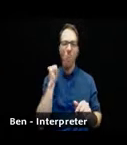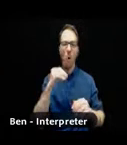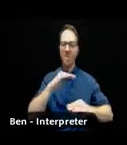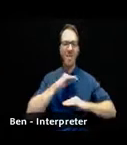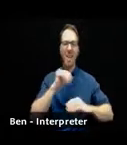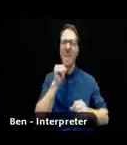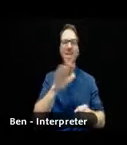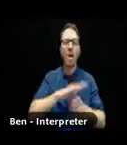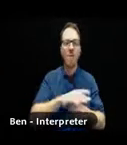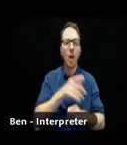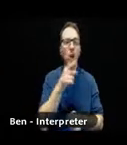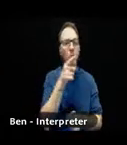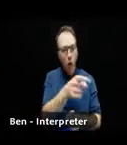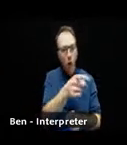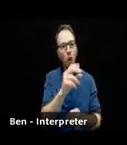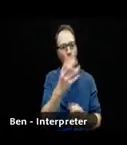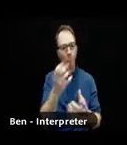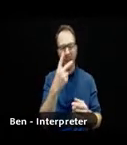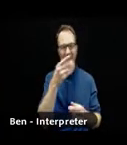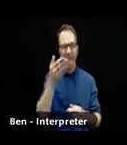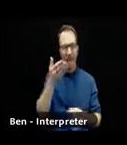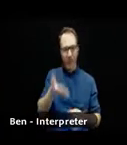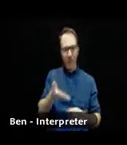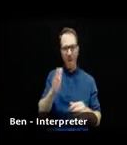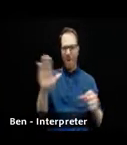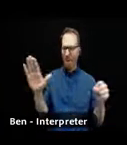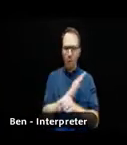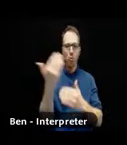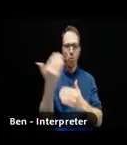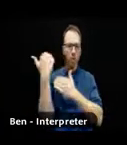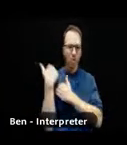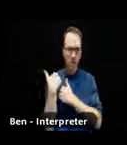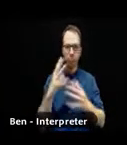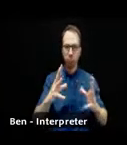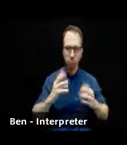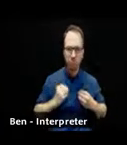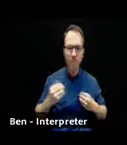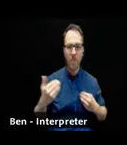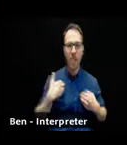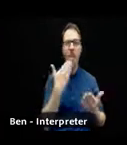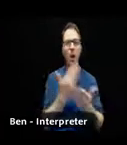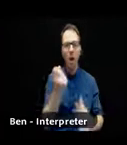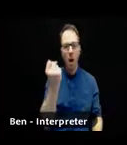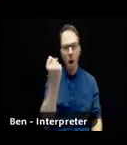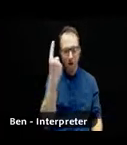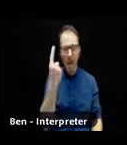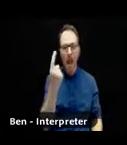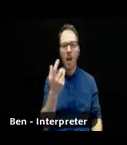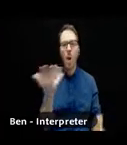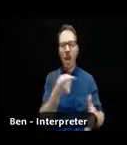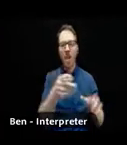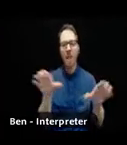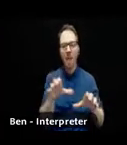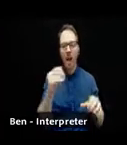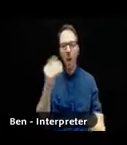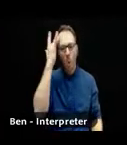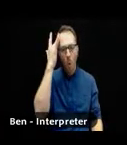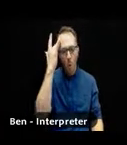sufficient. She wanted to see him fully take responsibility and have a good understanding of what it is that he had done and why it